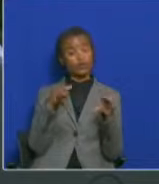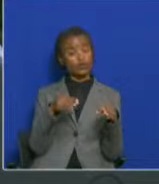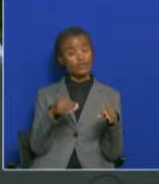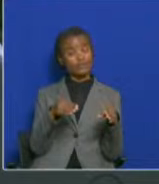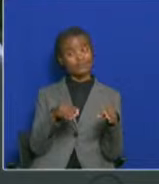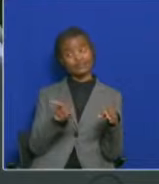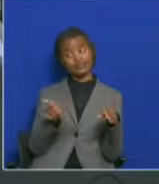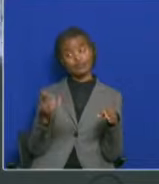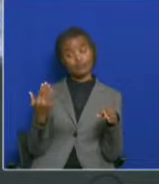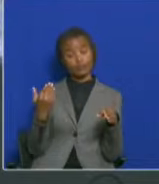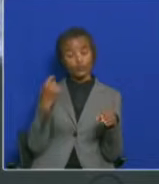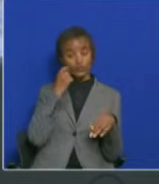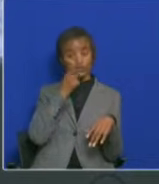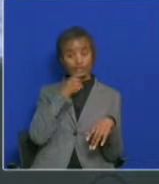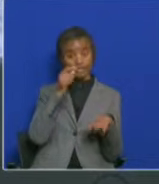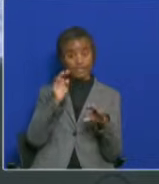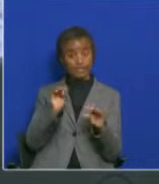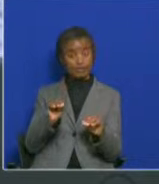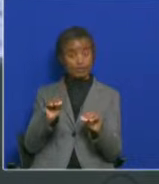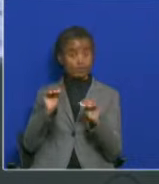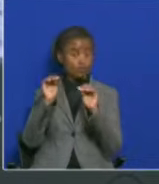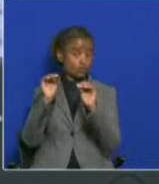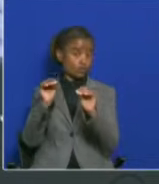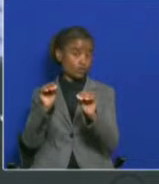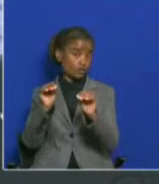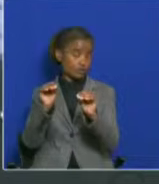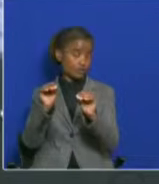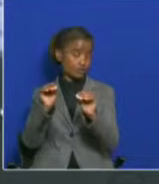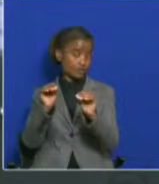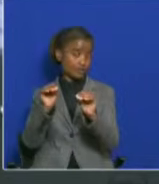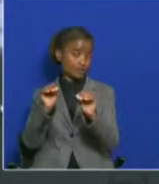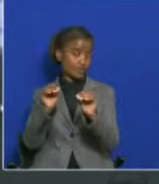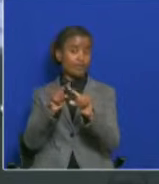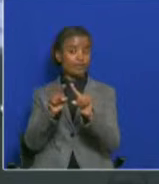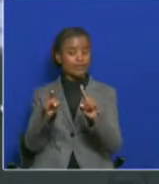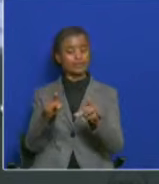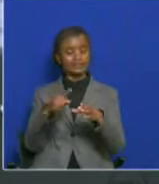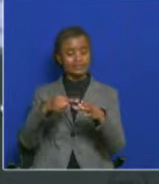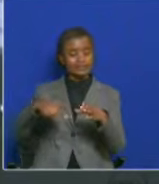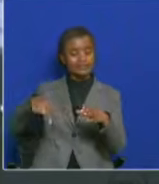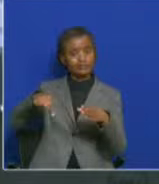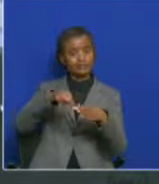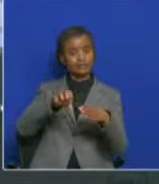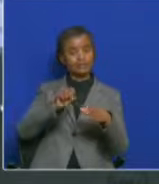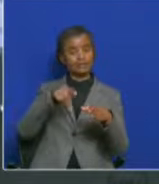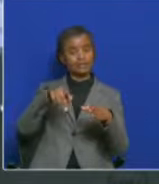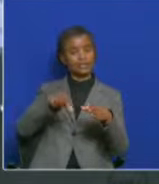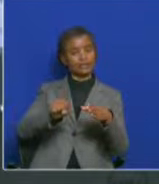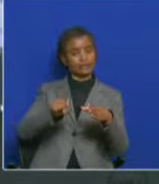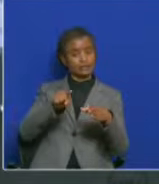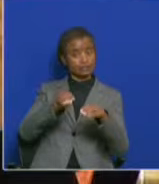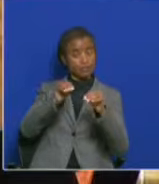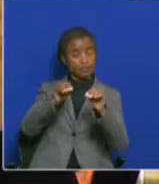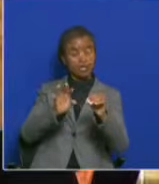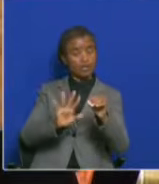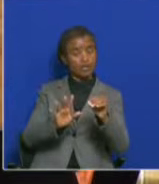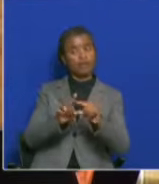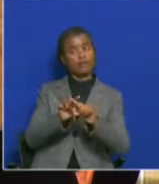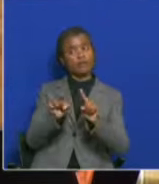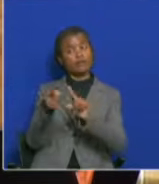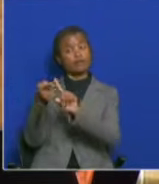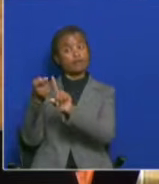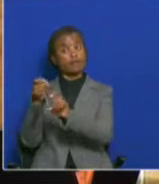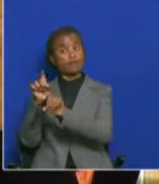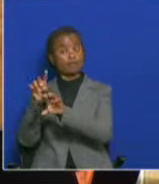not promoted from within SAPS. But when he moved from Treasury to SAPS, he became a general. That's indeed